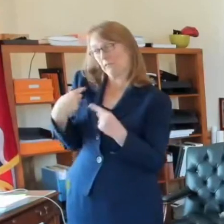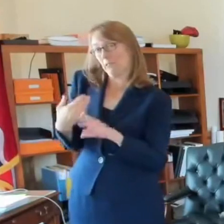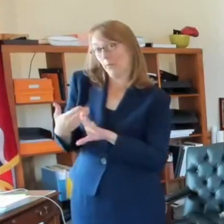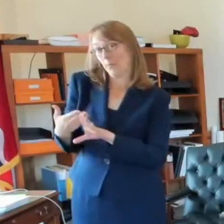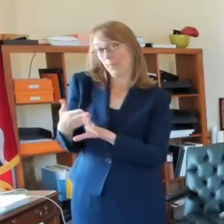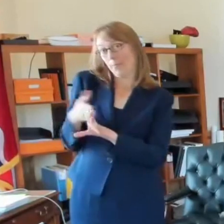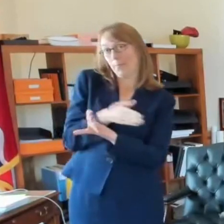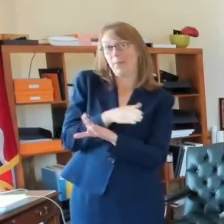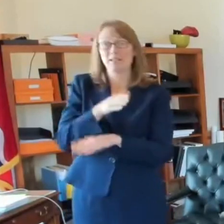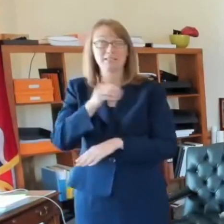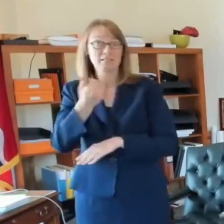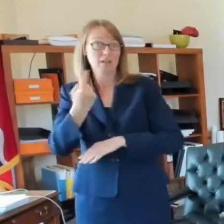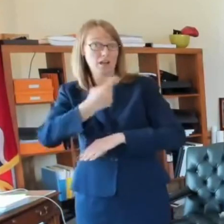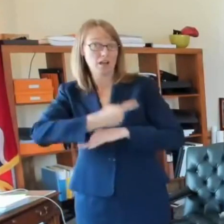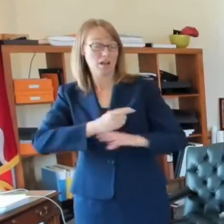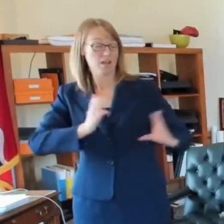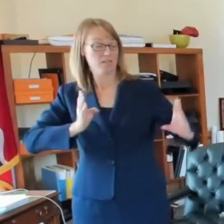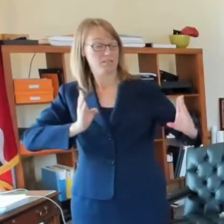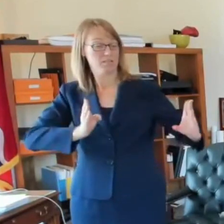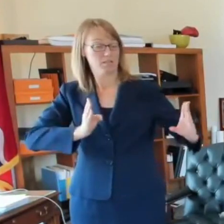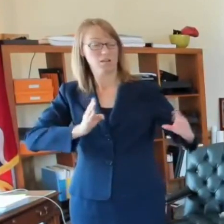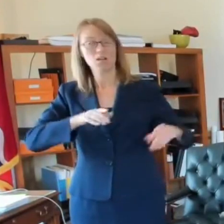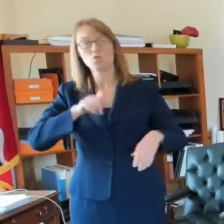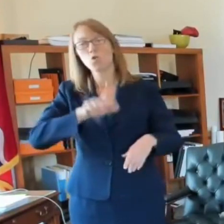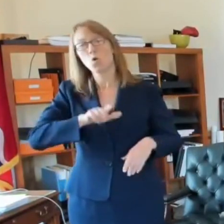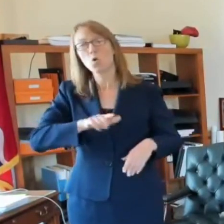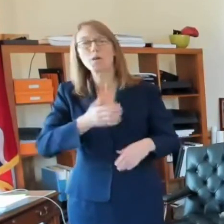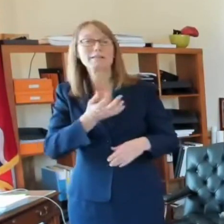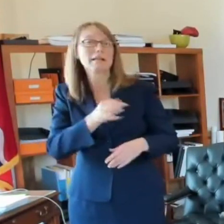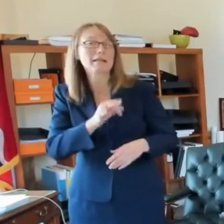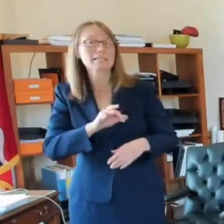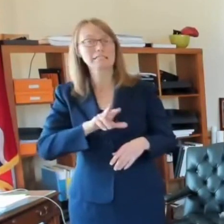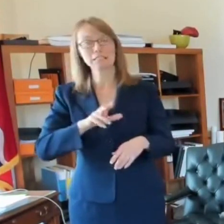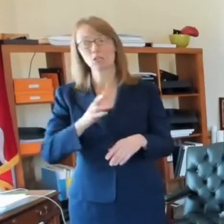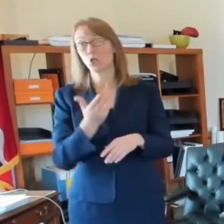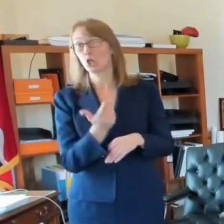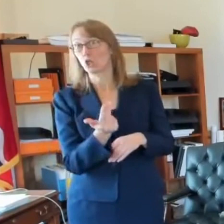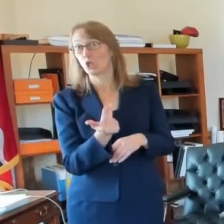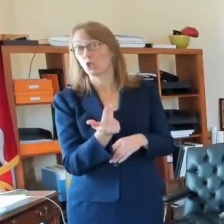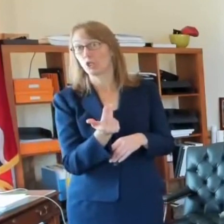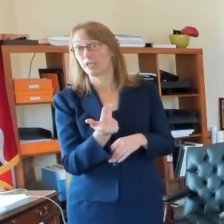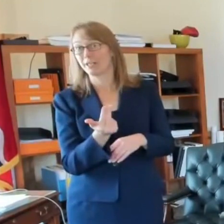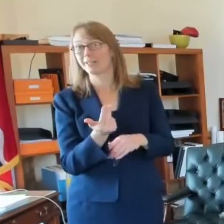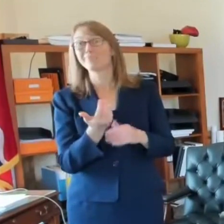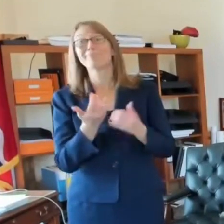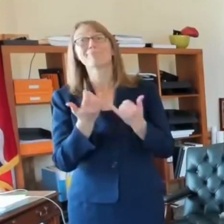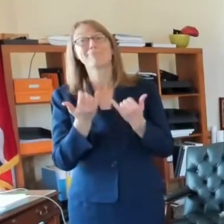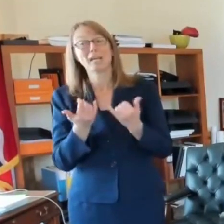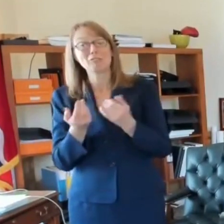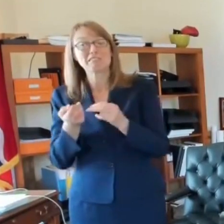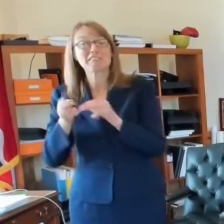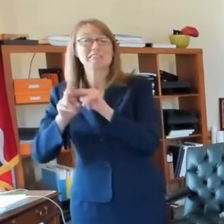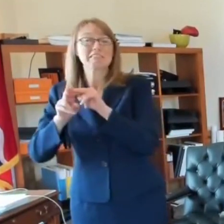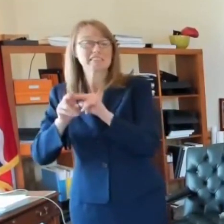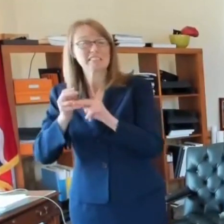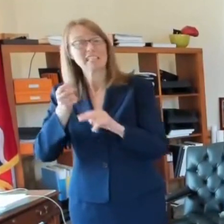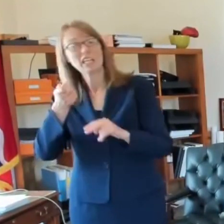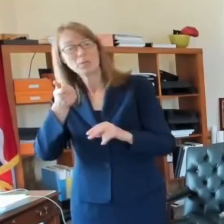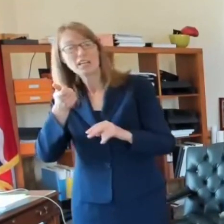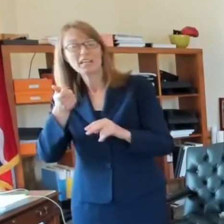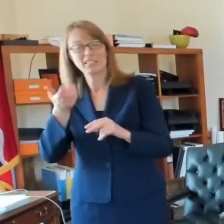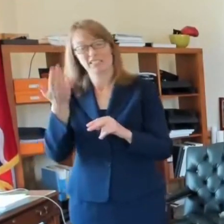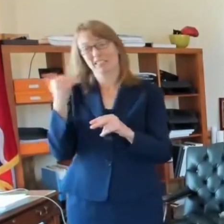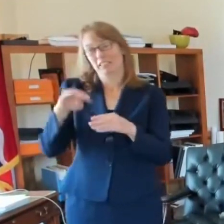as low as 19 and 13, so creeping back up there a little bit over